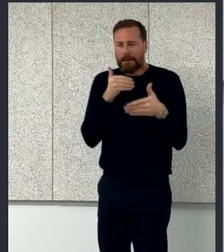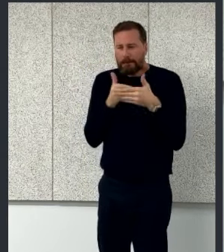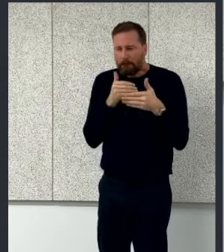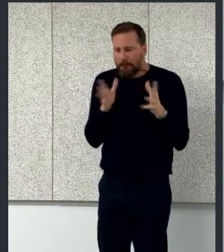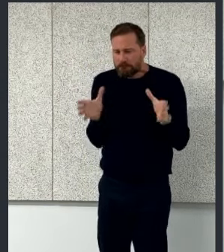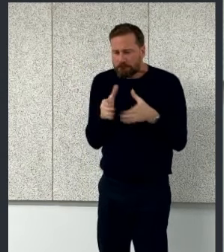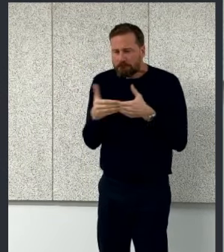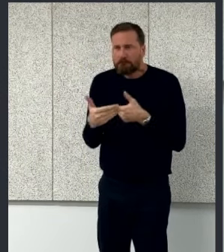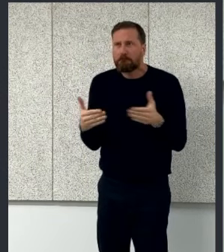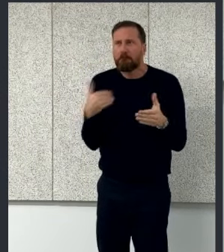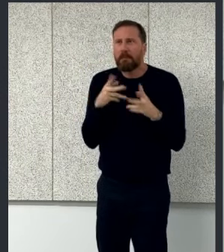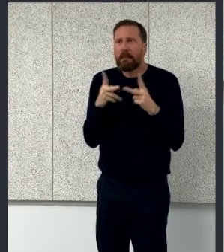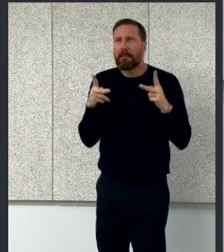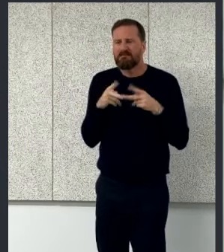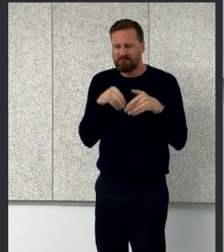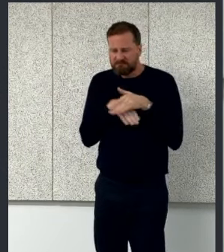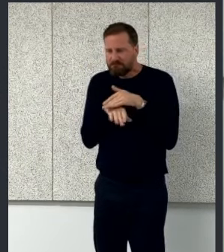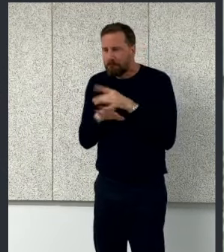was really fantastic.